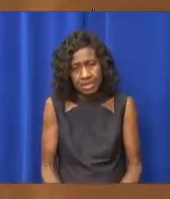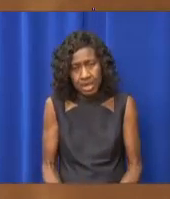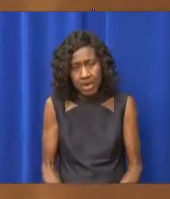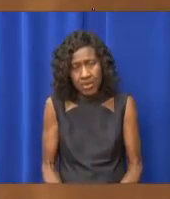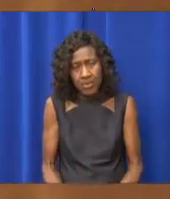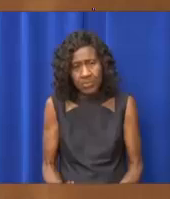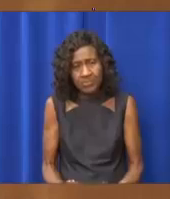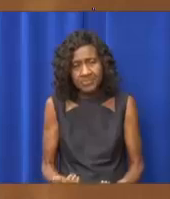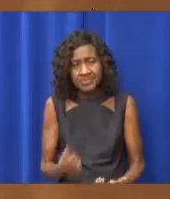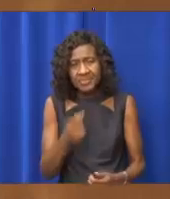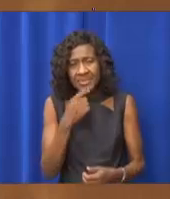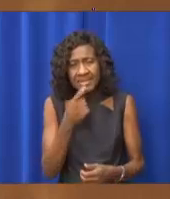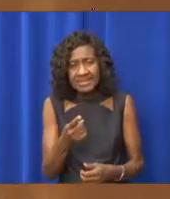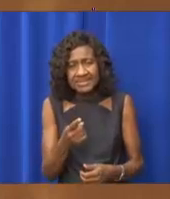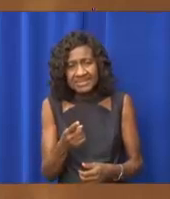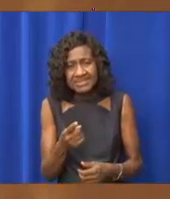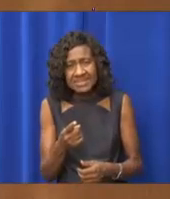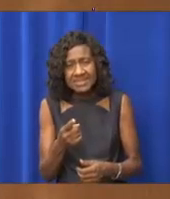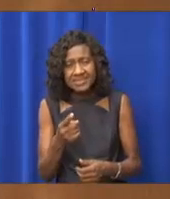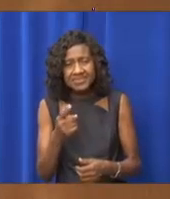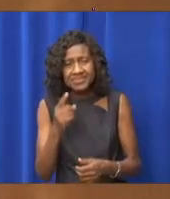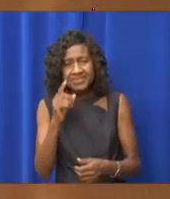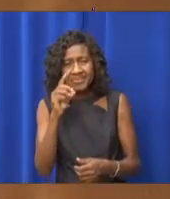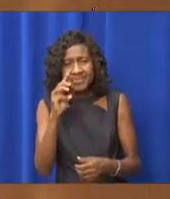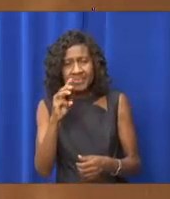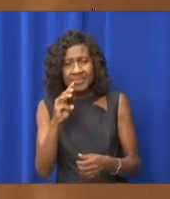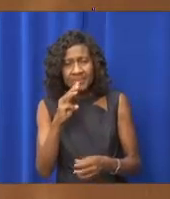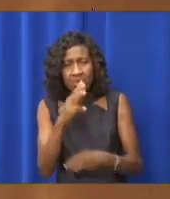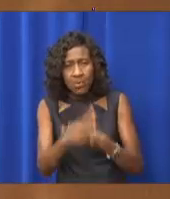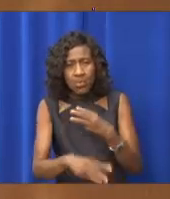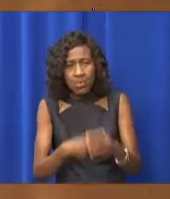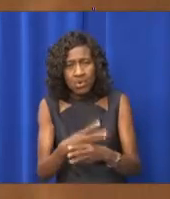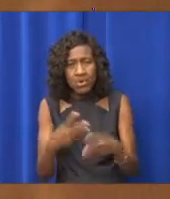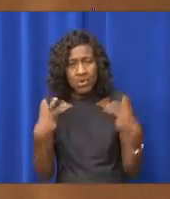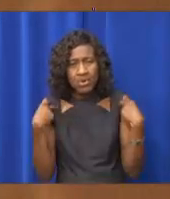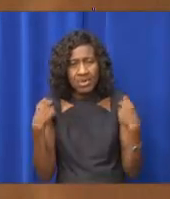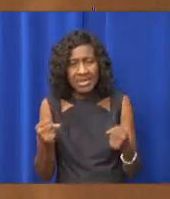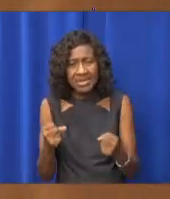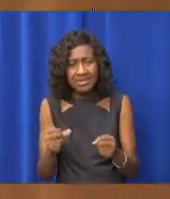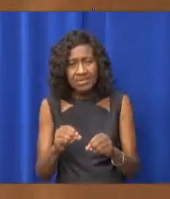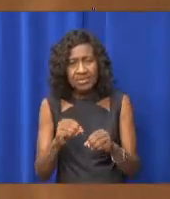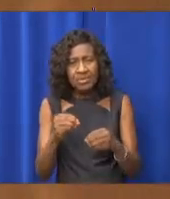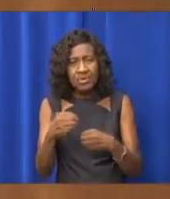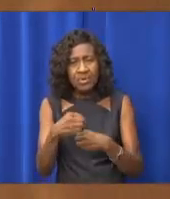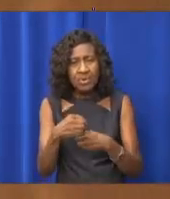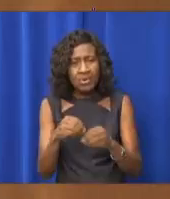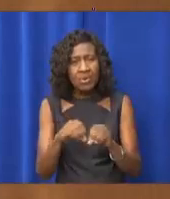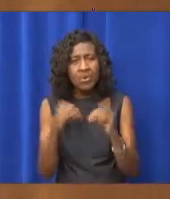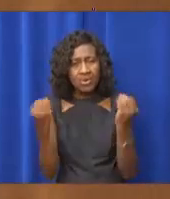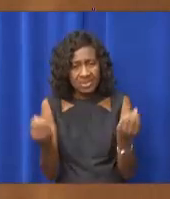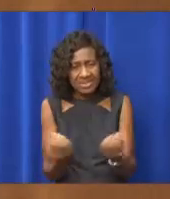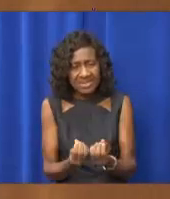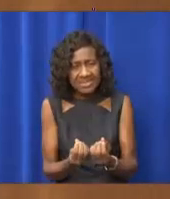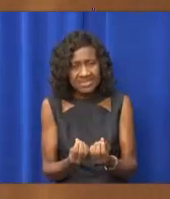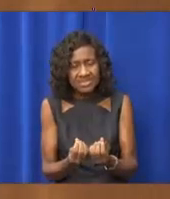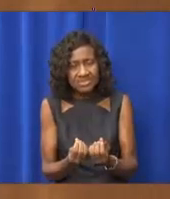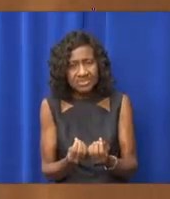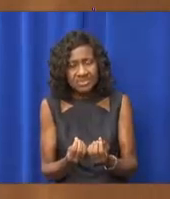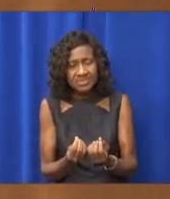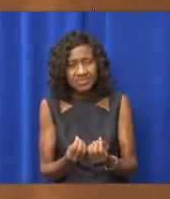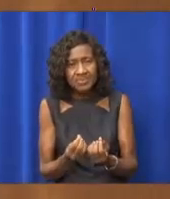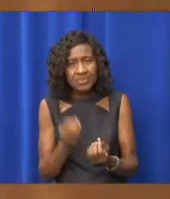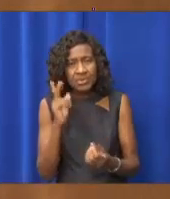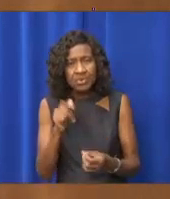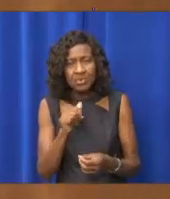the WHO criteria for testing are too strict, would not pick up asymptomatic, or what we